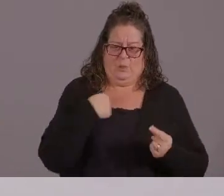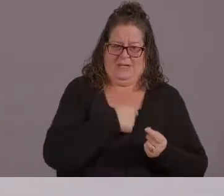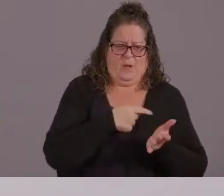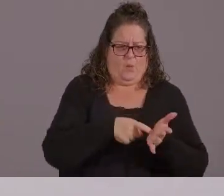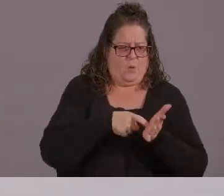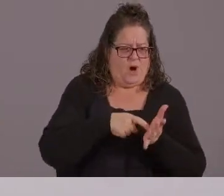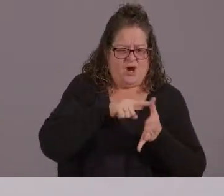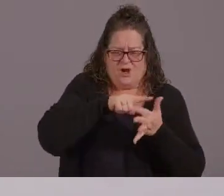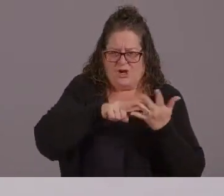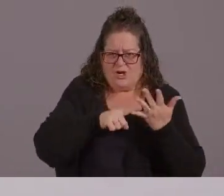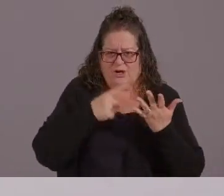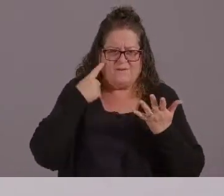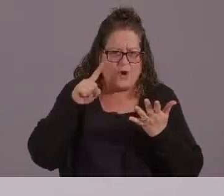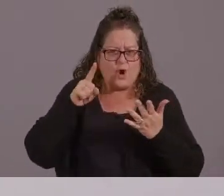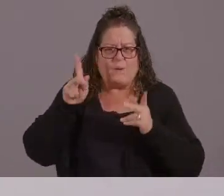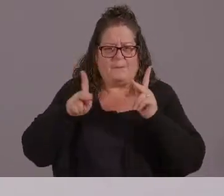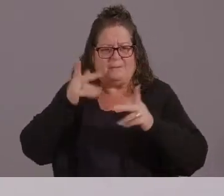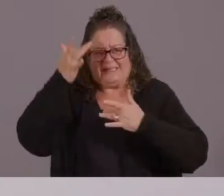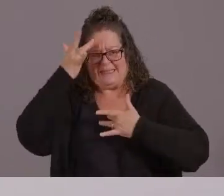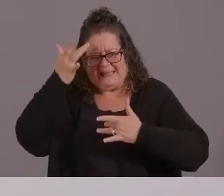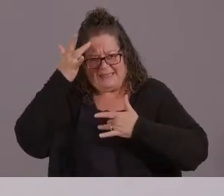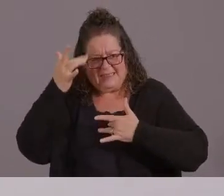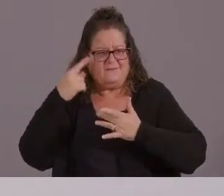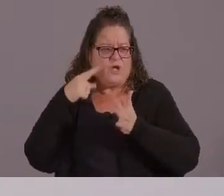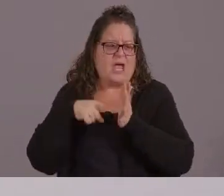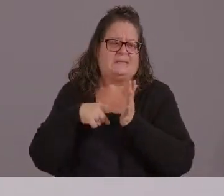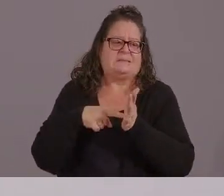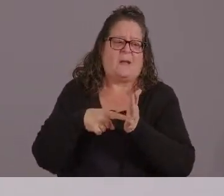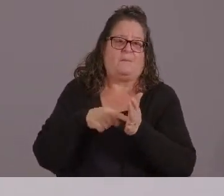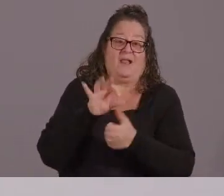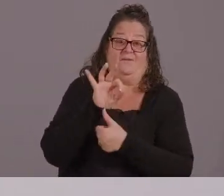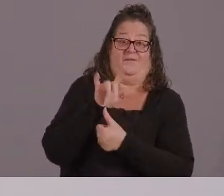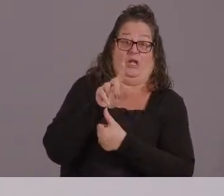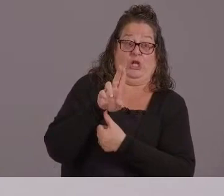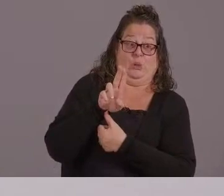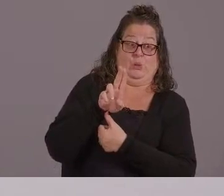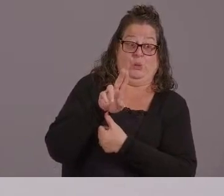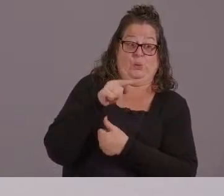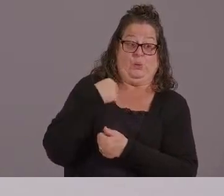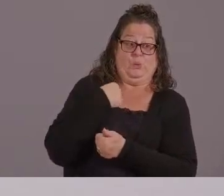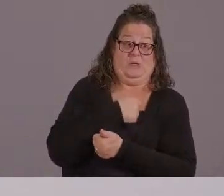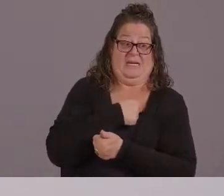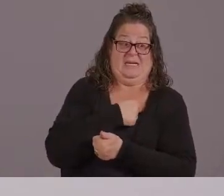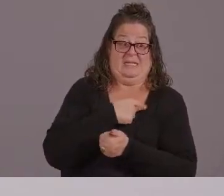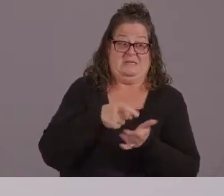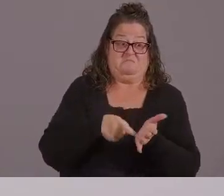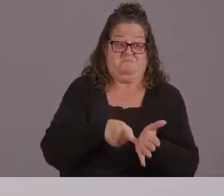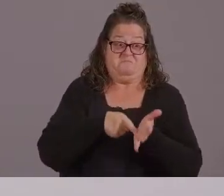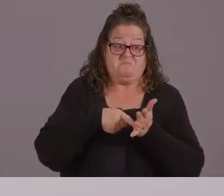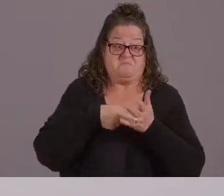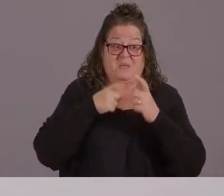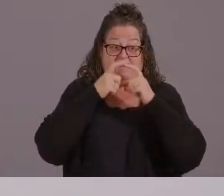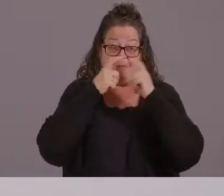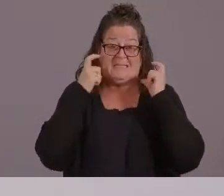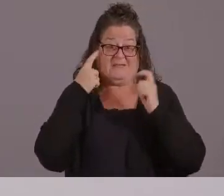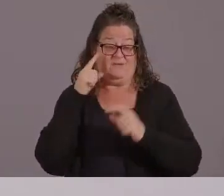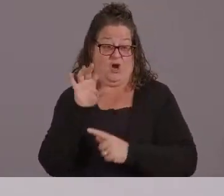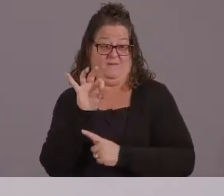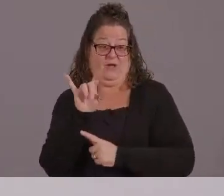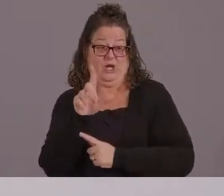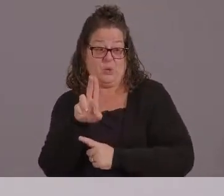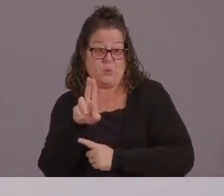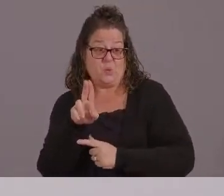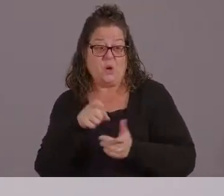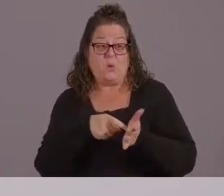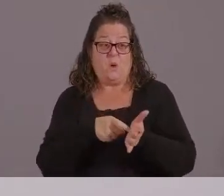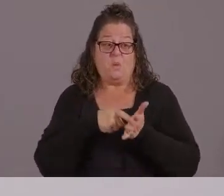that works for influenza, just like it does for COVID. We just didn't have the hospital surges to the extent, because I will say, every